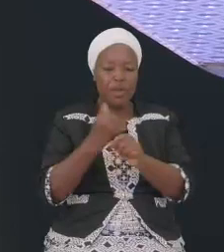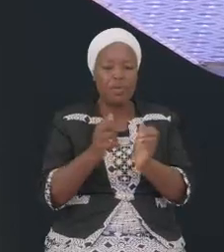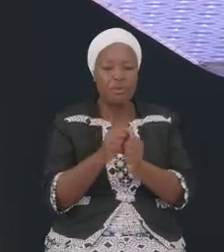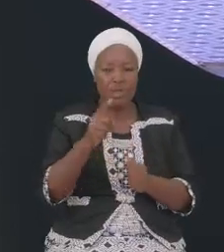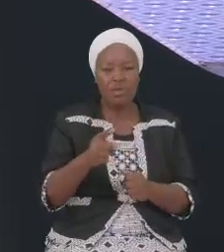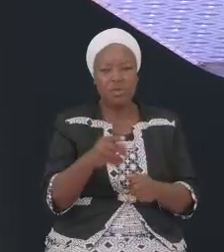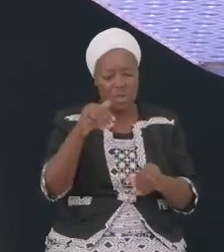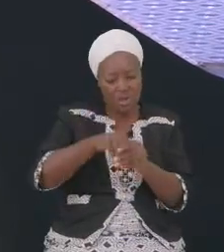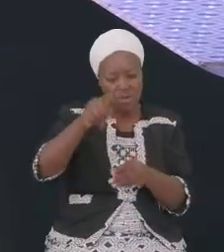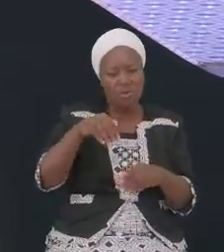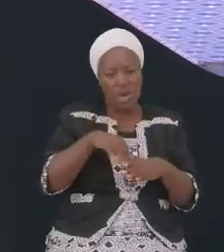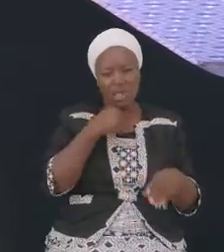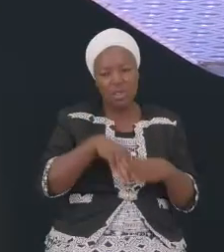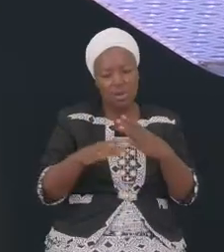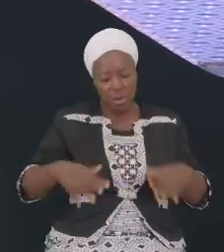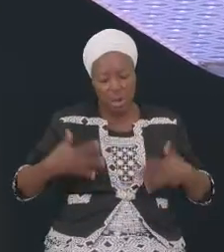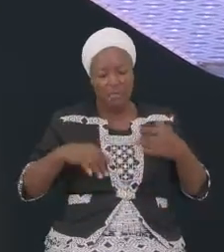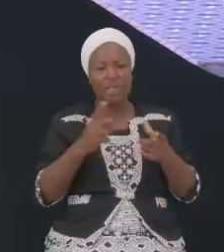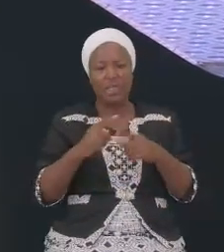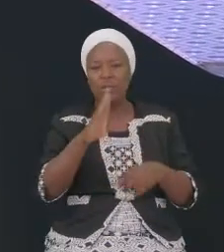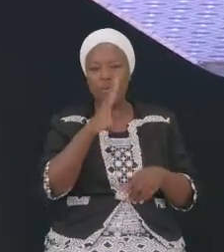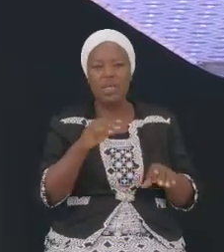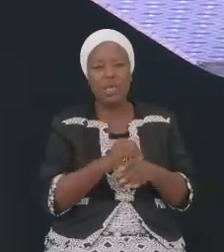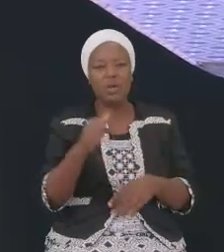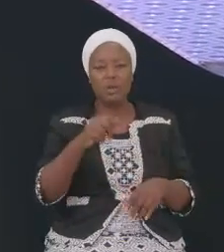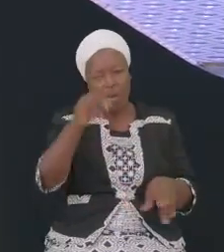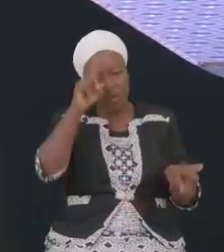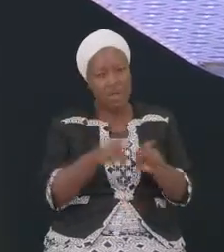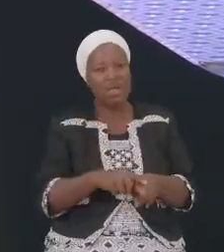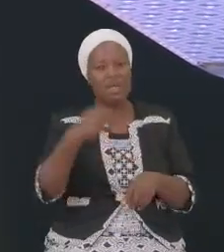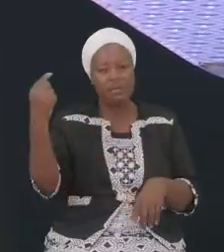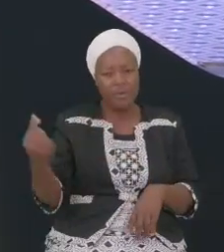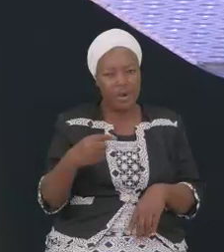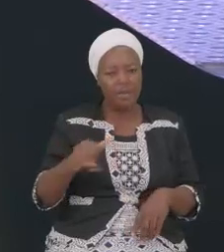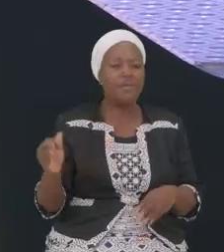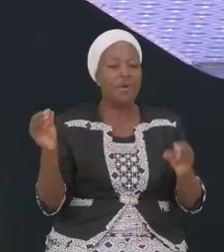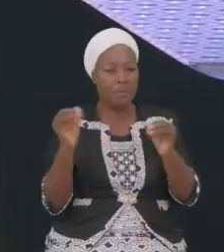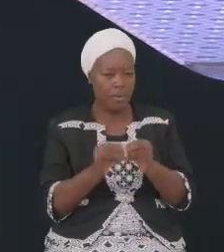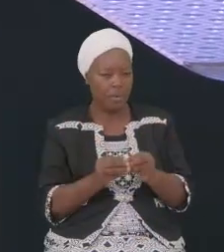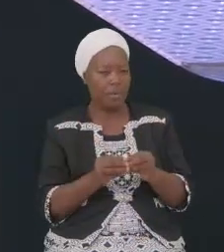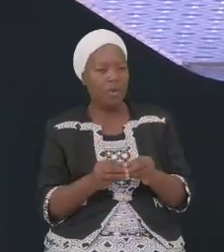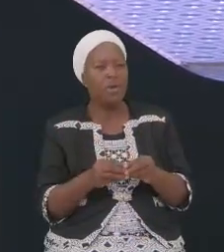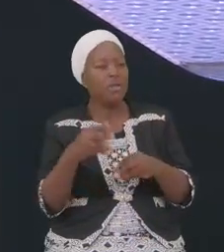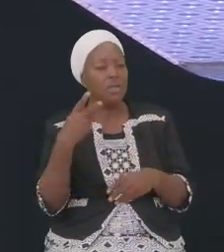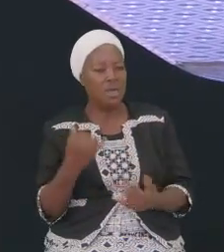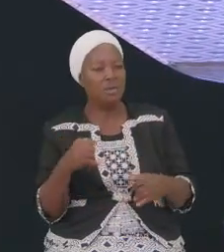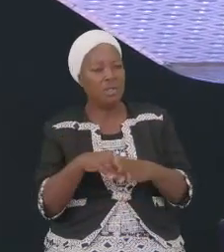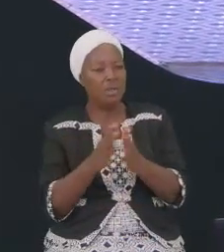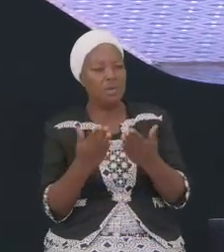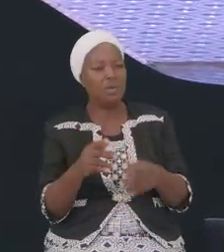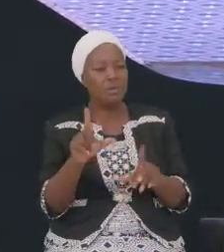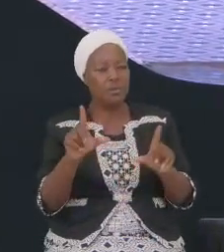you and in your life, and it will be a covenant forevermore. Now in Luke, we're